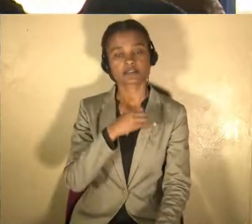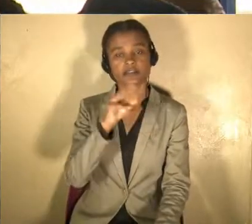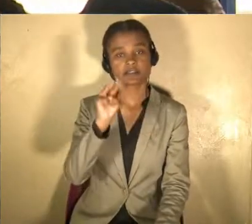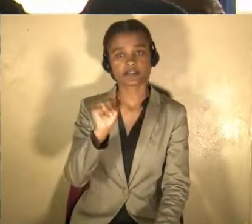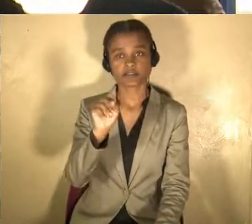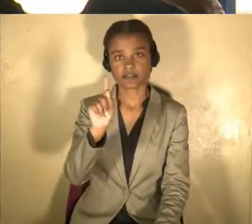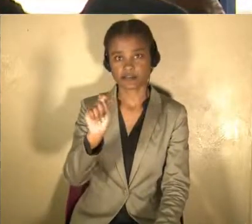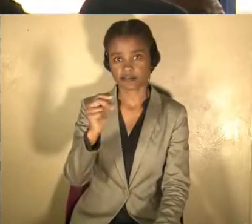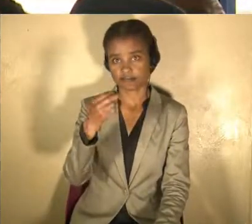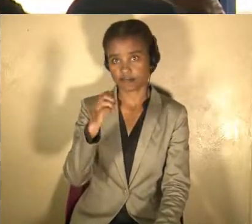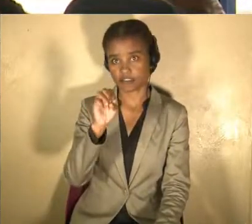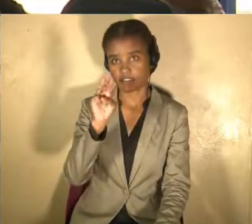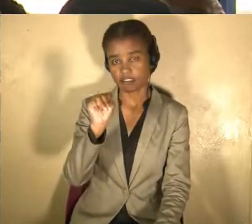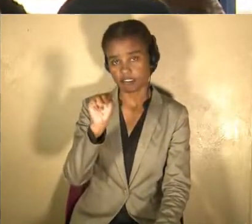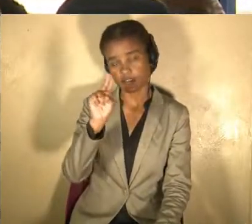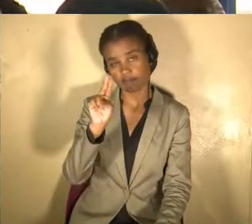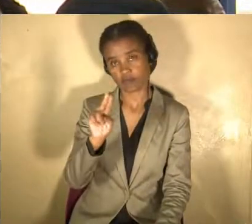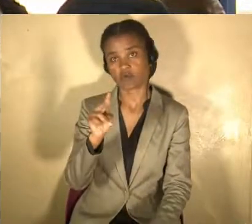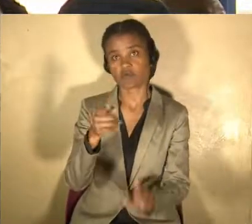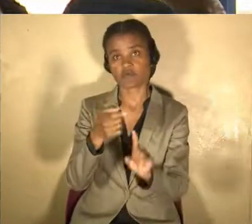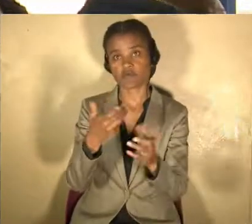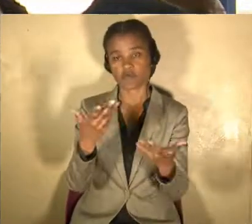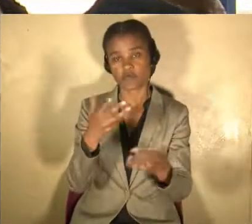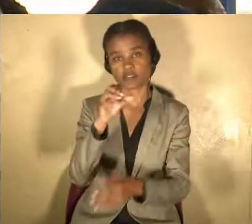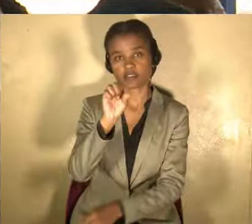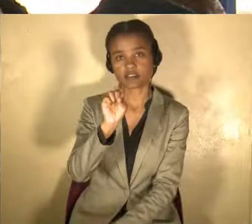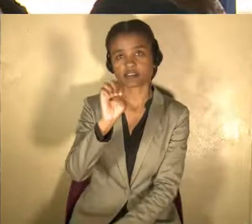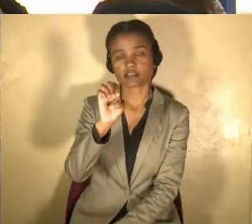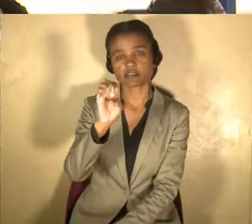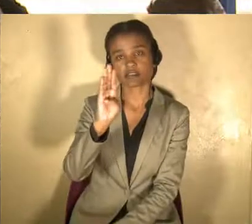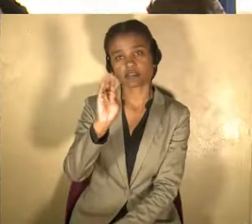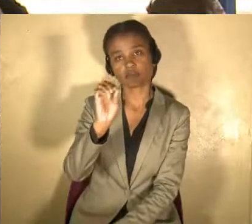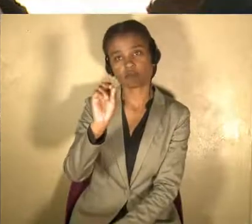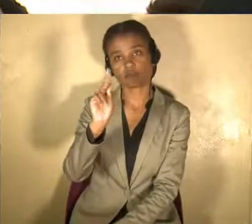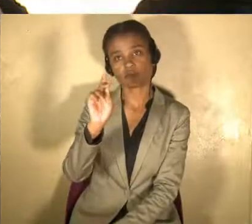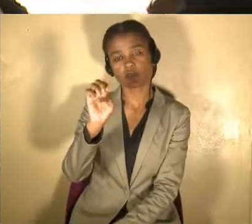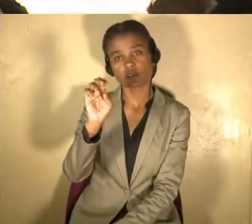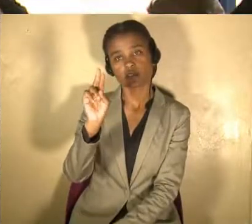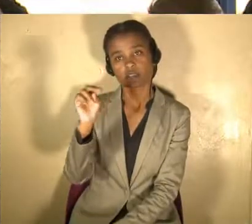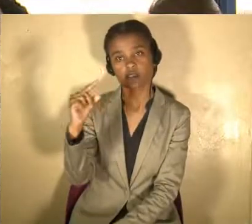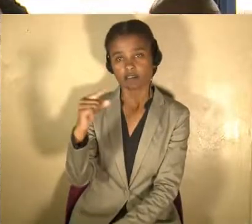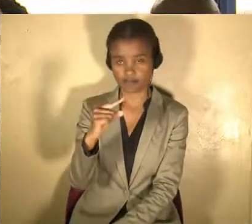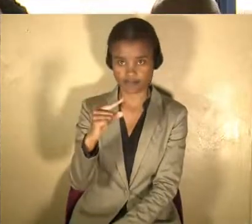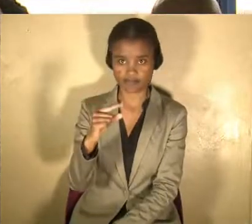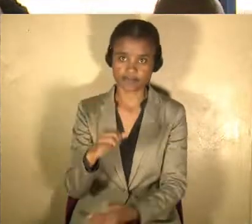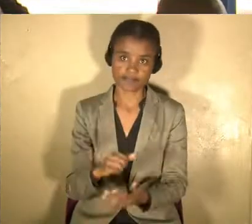No, sizwile presentation. So mina I was off the view ukuthi